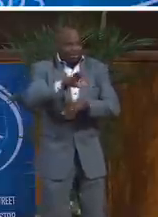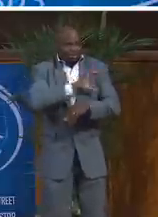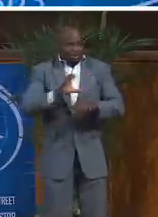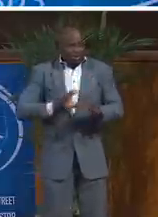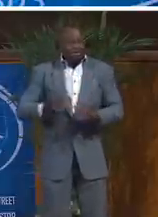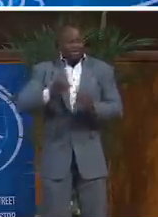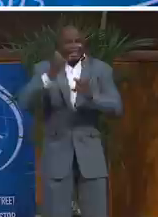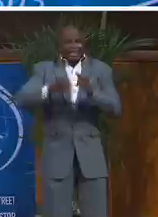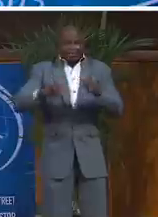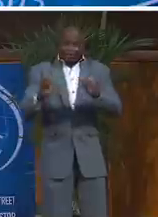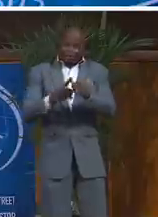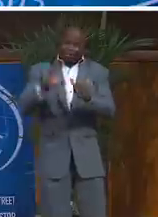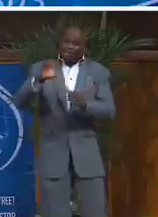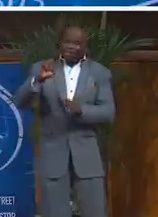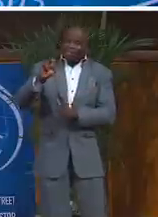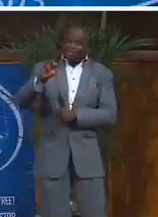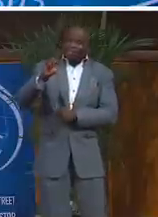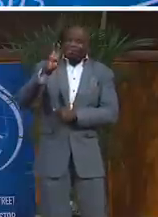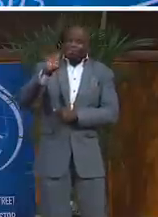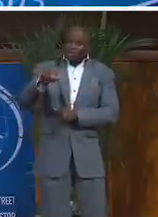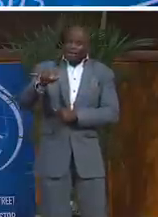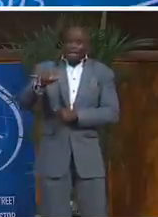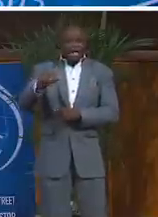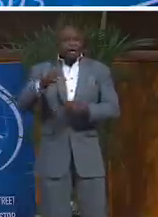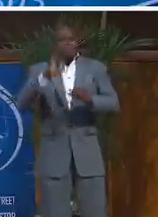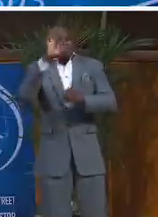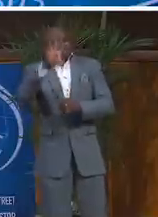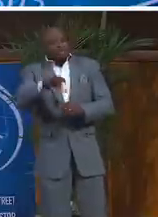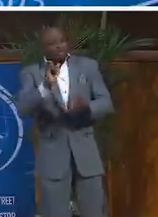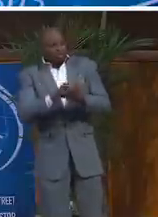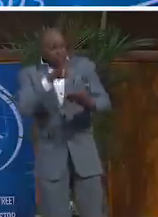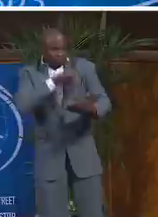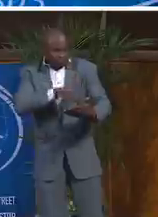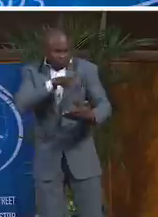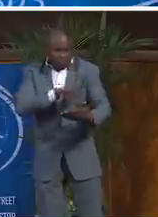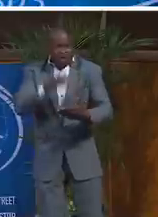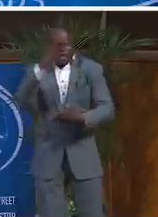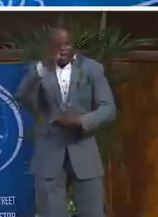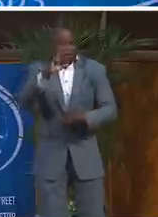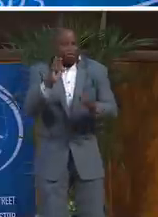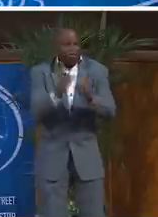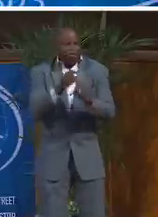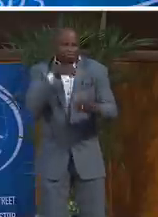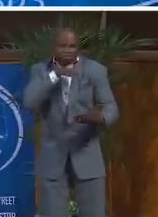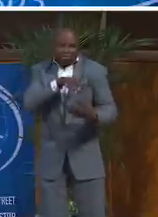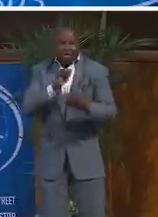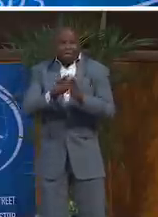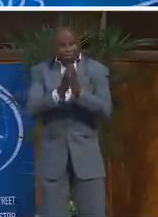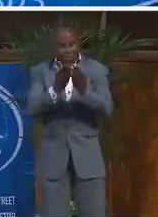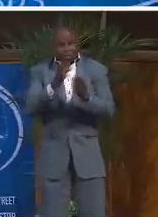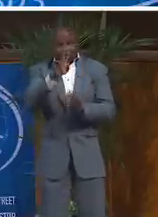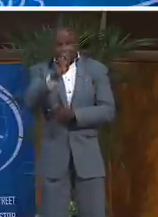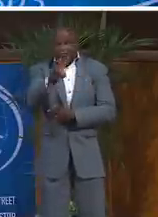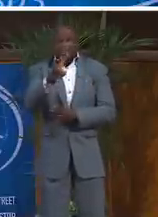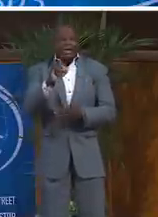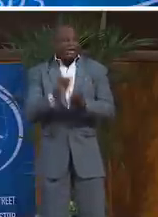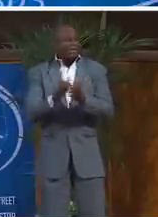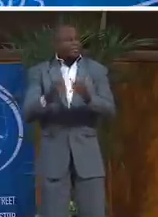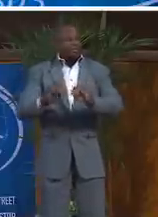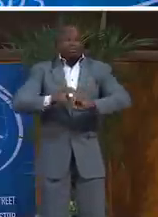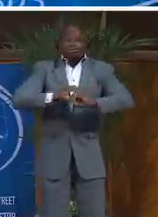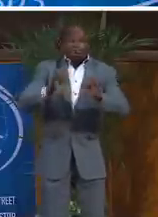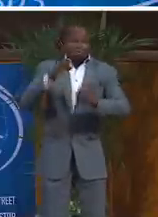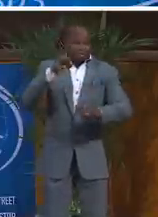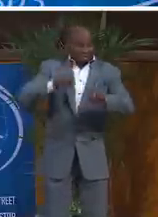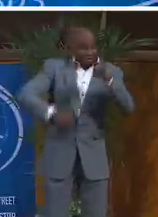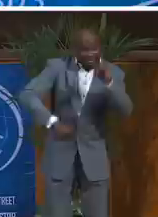century, theologians and scholars would suggest to you that the book of Revelation is hands down